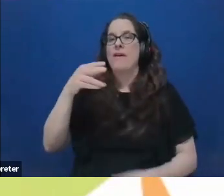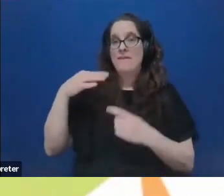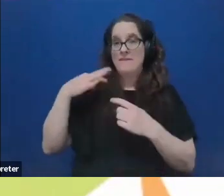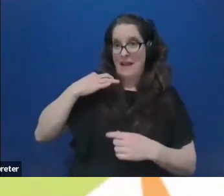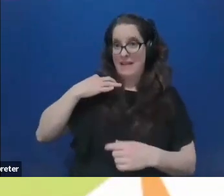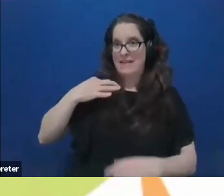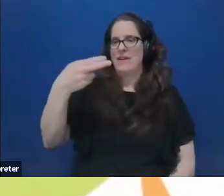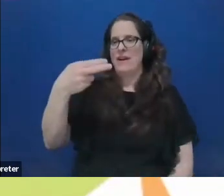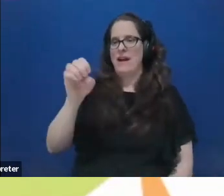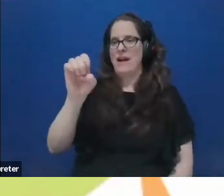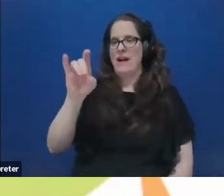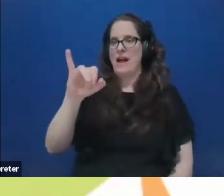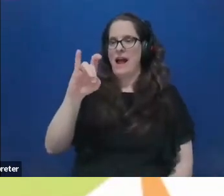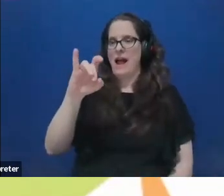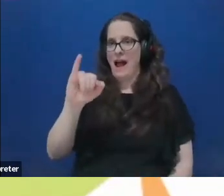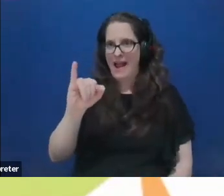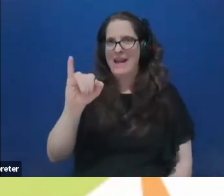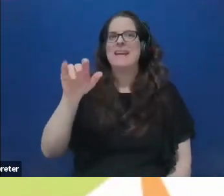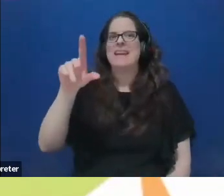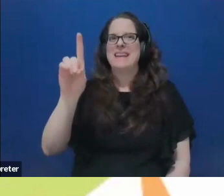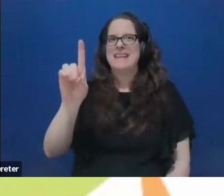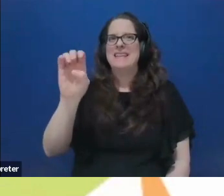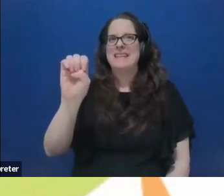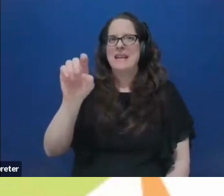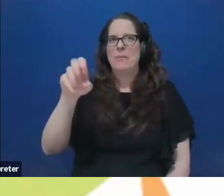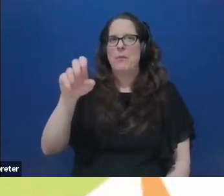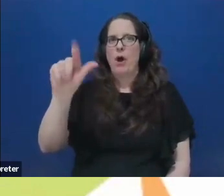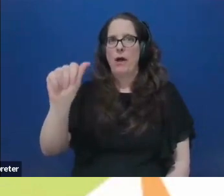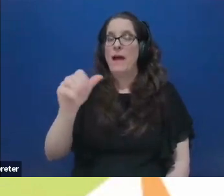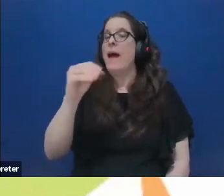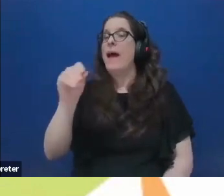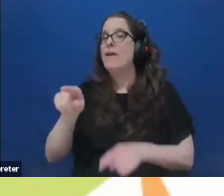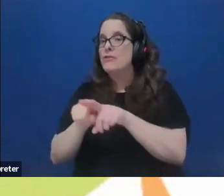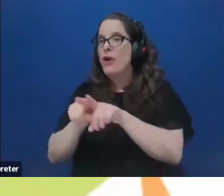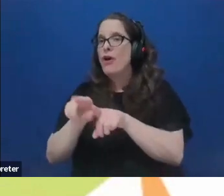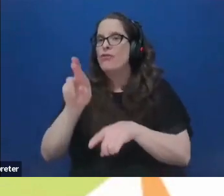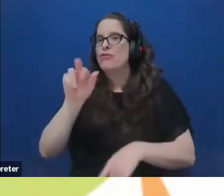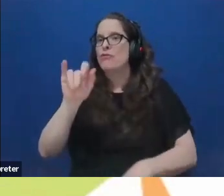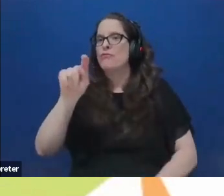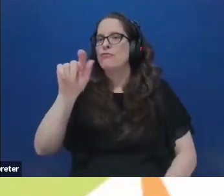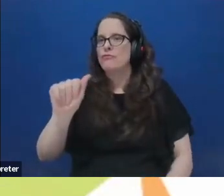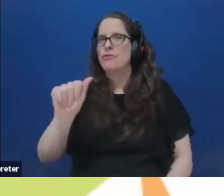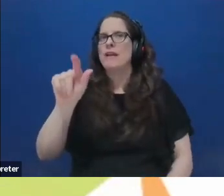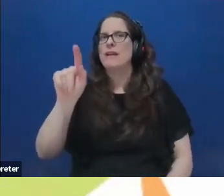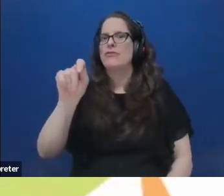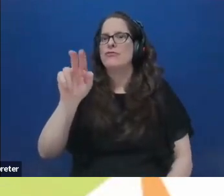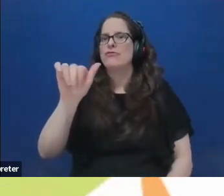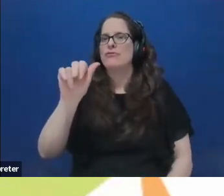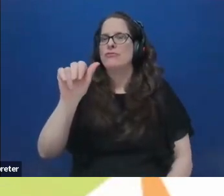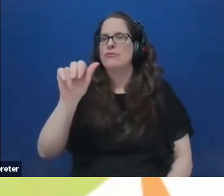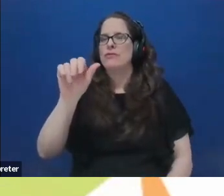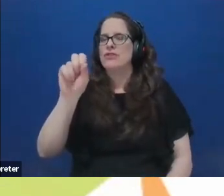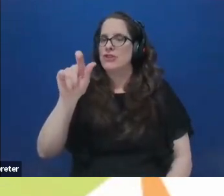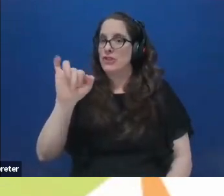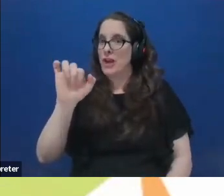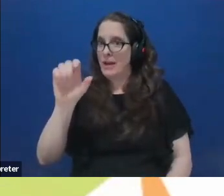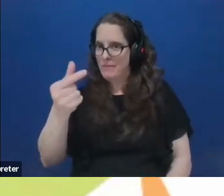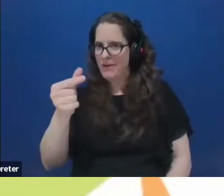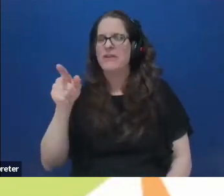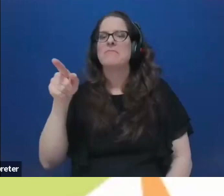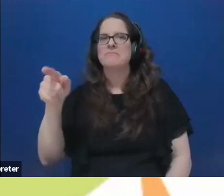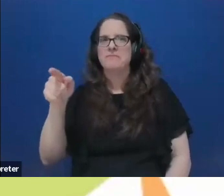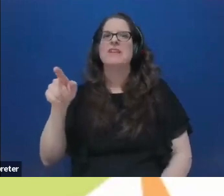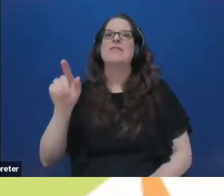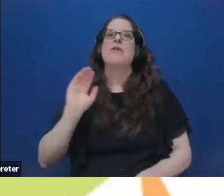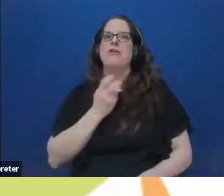their help with Transition Times and the dedication to our families and their loved ones. Just some Zoom tip reminders.